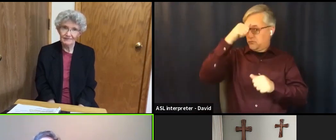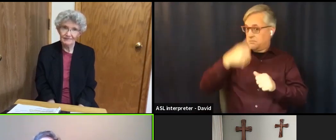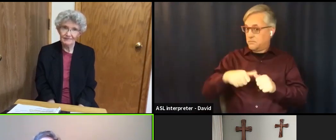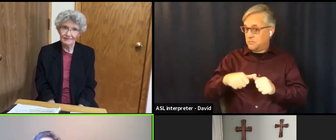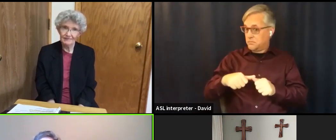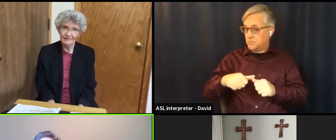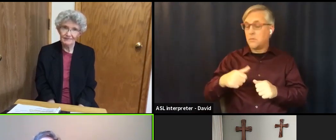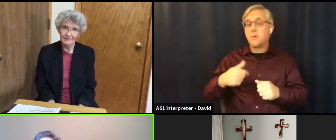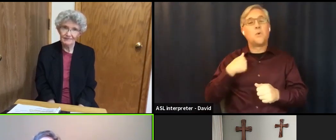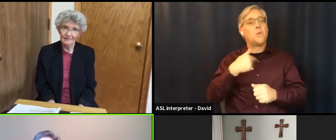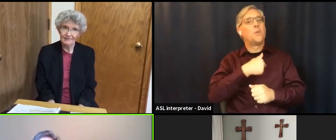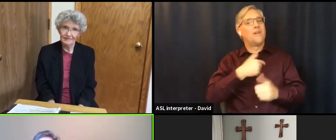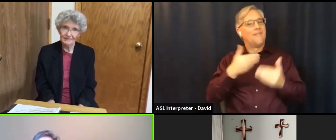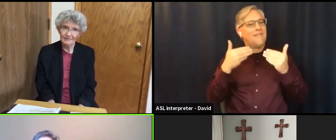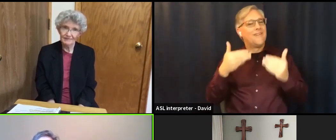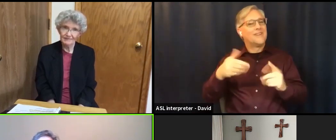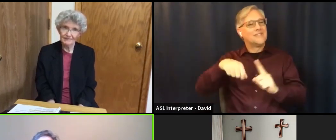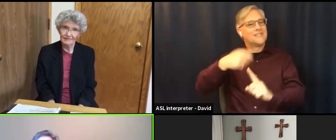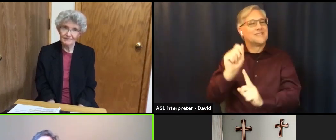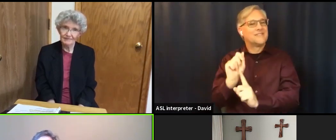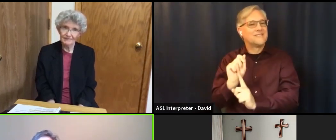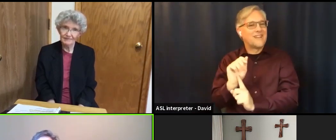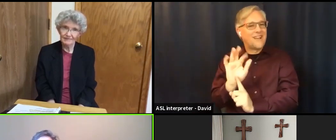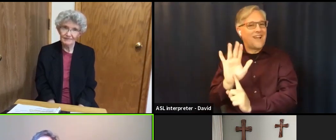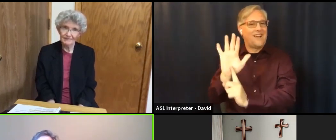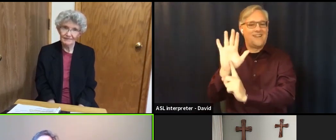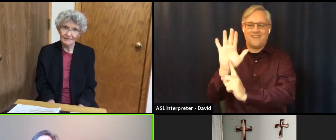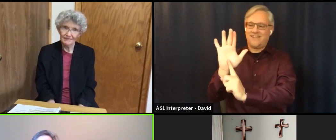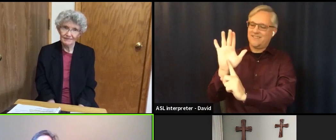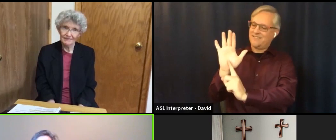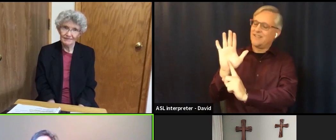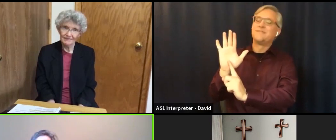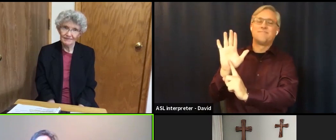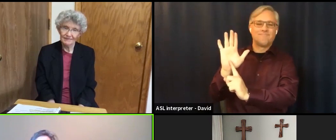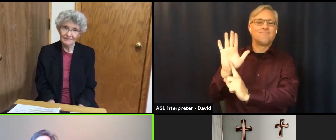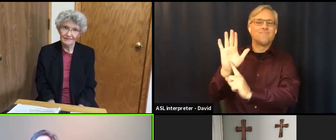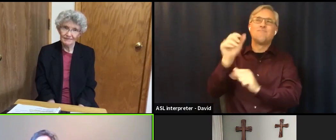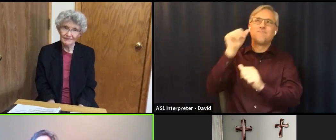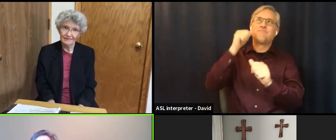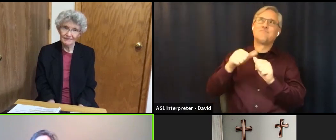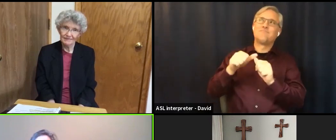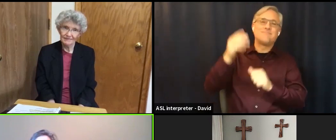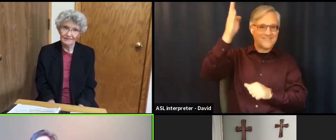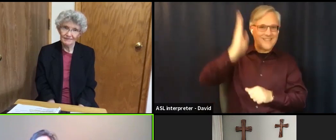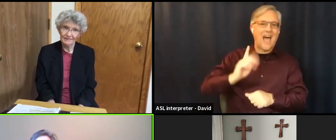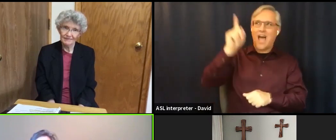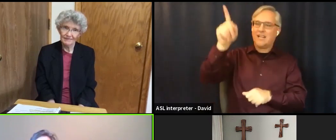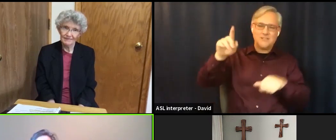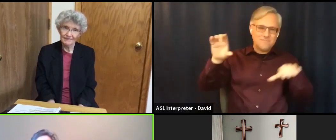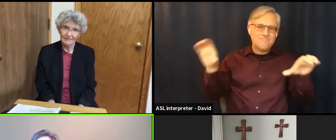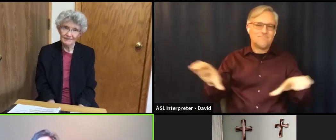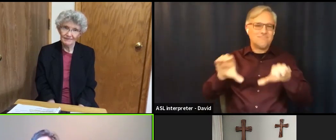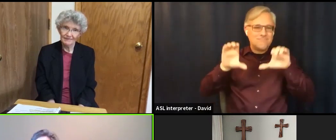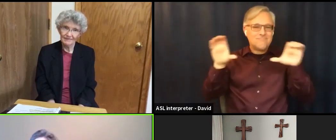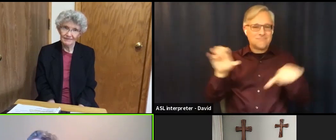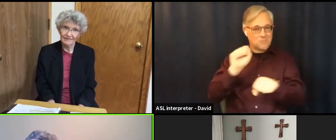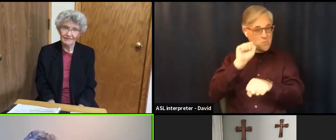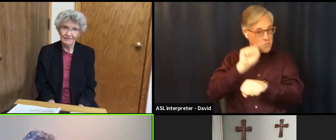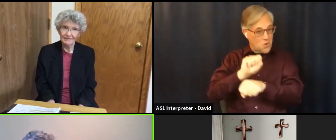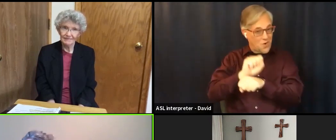candle to remember that it is God who does this work of bringing us